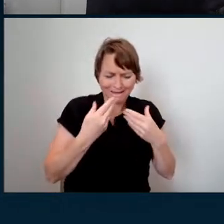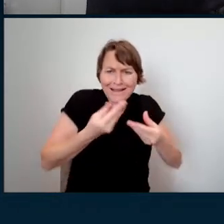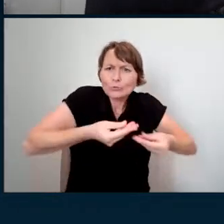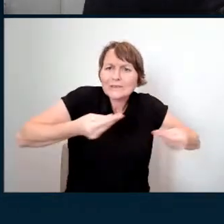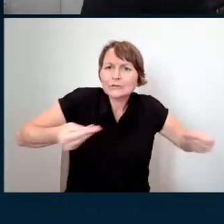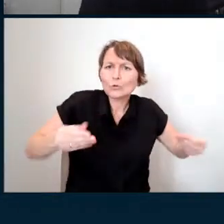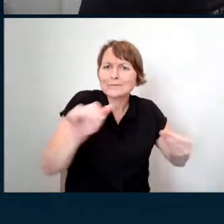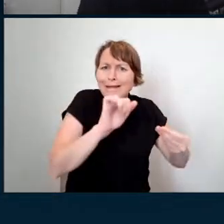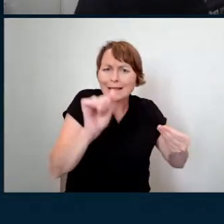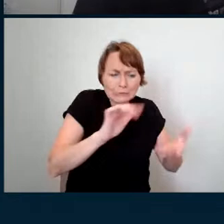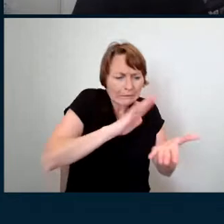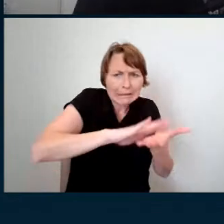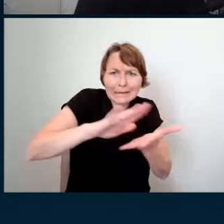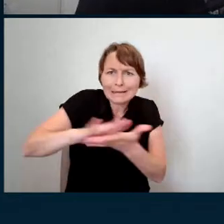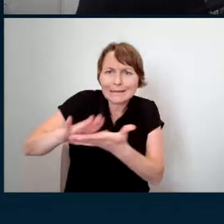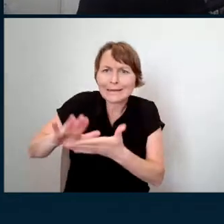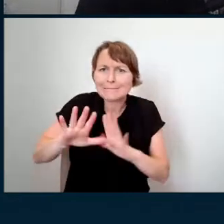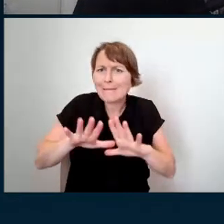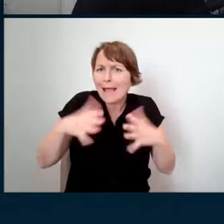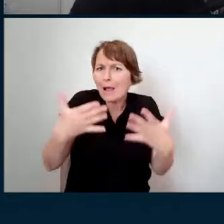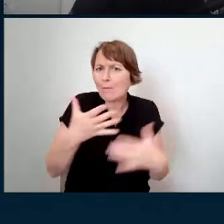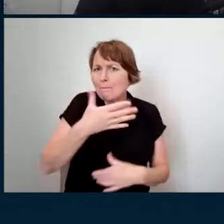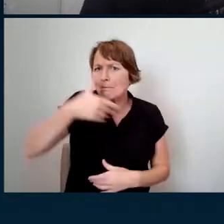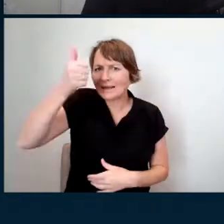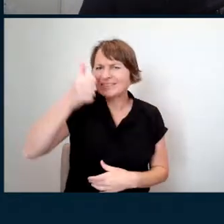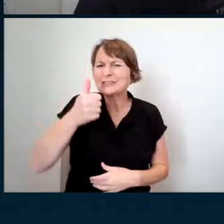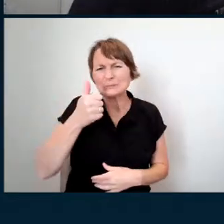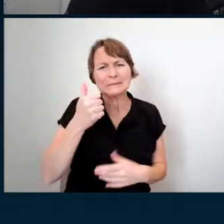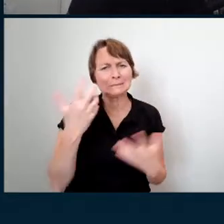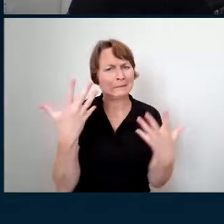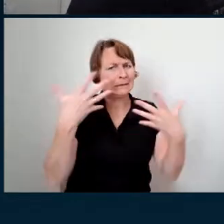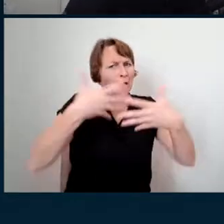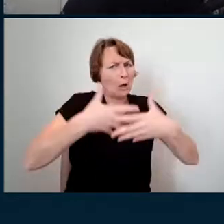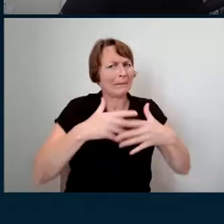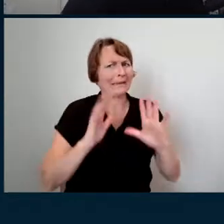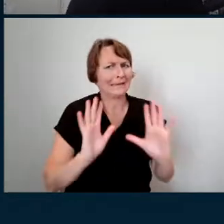complicated function app to see a more complicated use case.